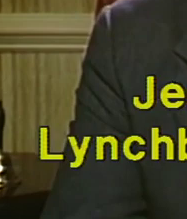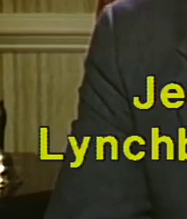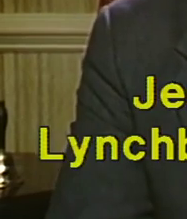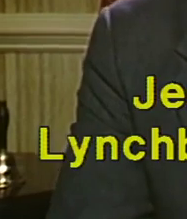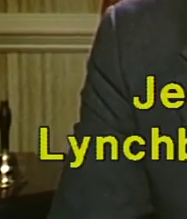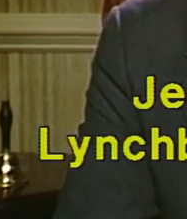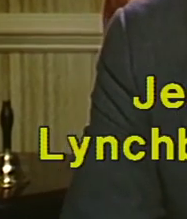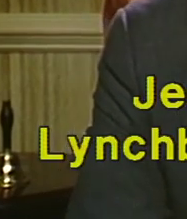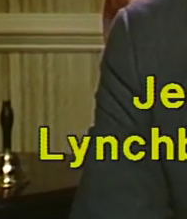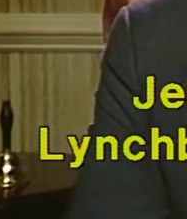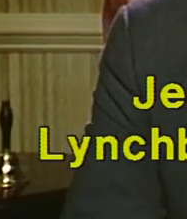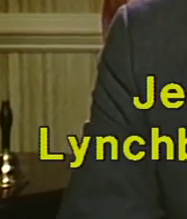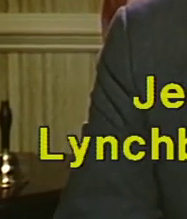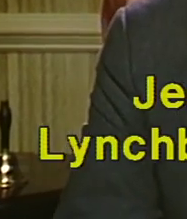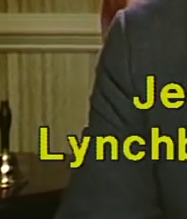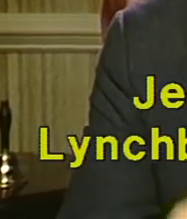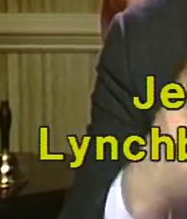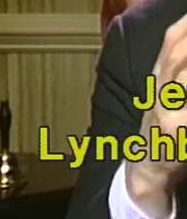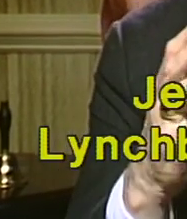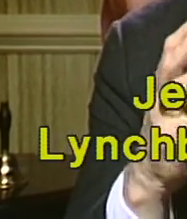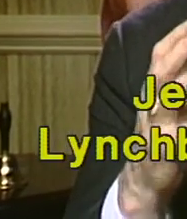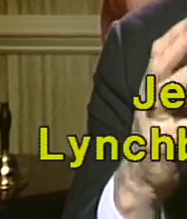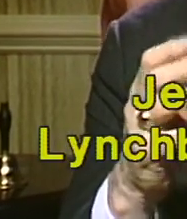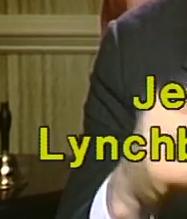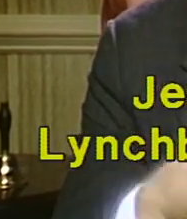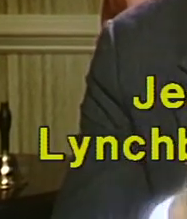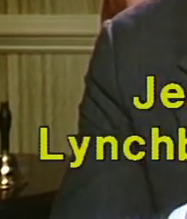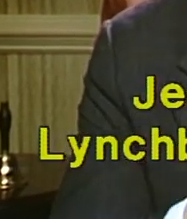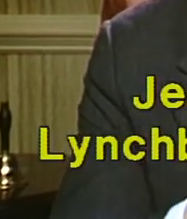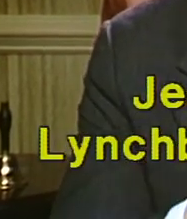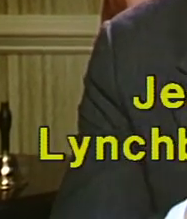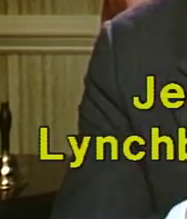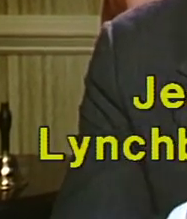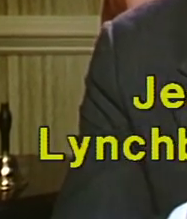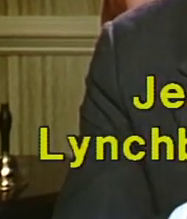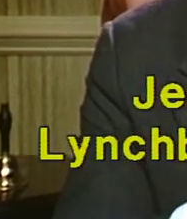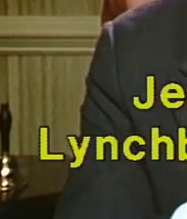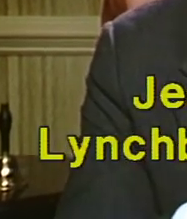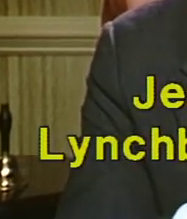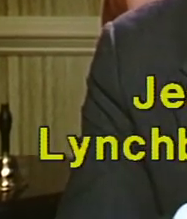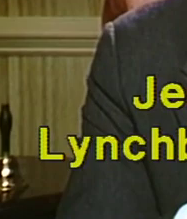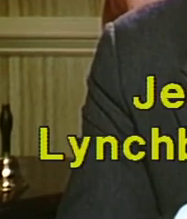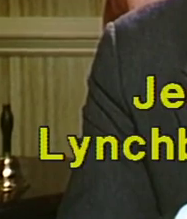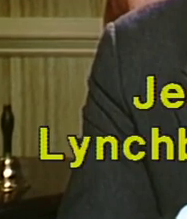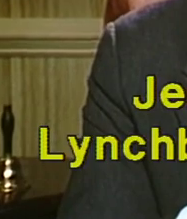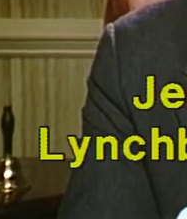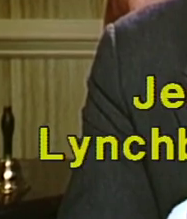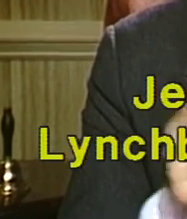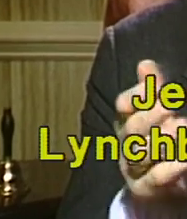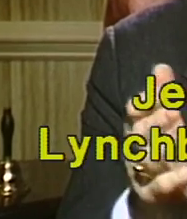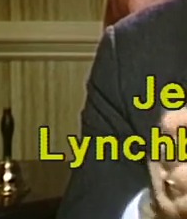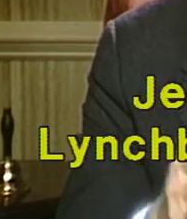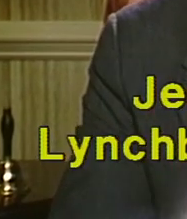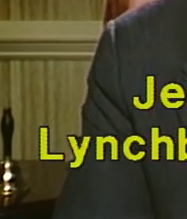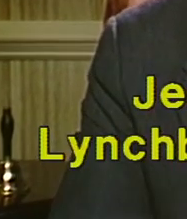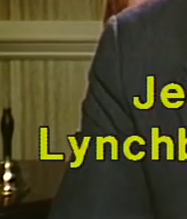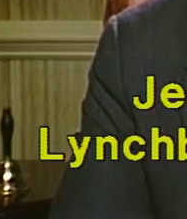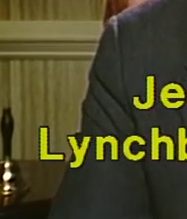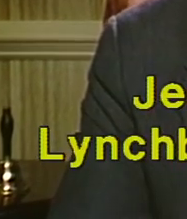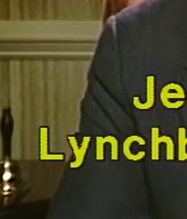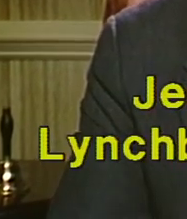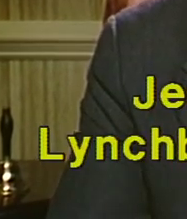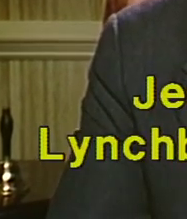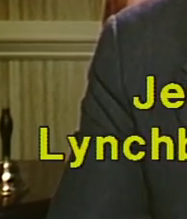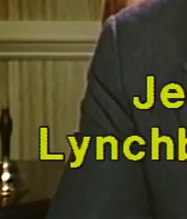television now for 26 years? This ministry, Old Time Gospel Hour, 26 years. I was just a 22,